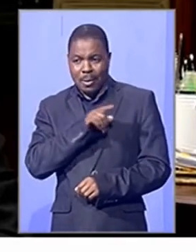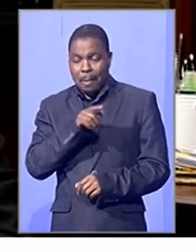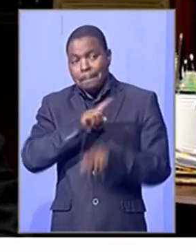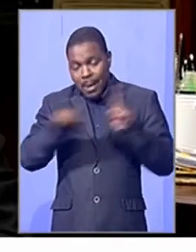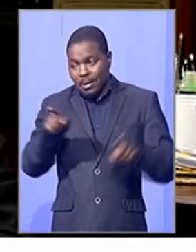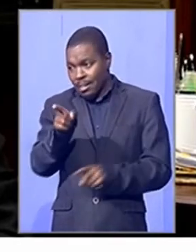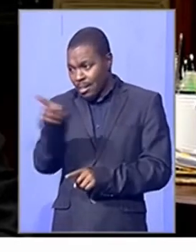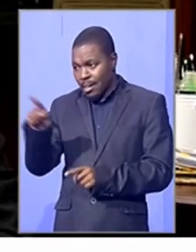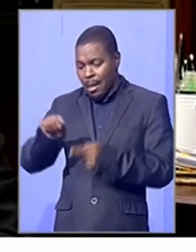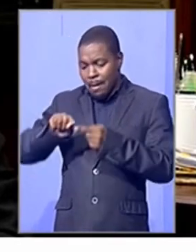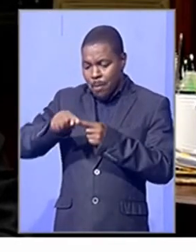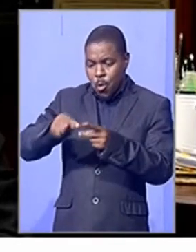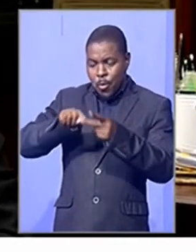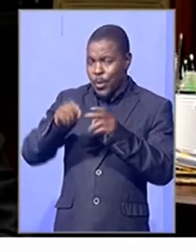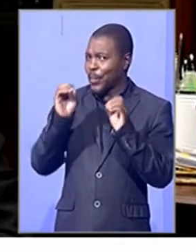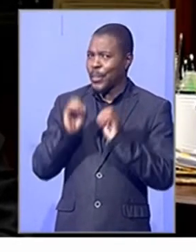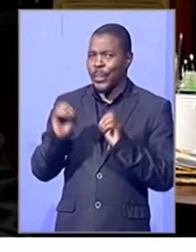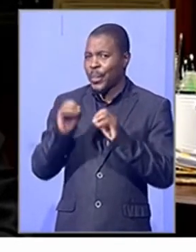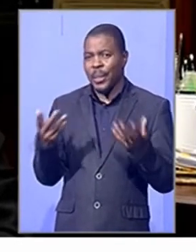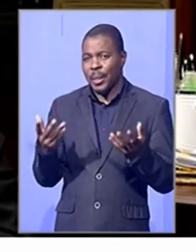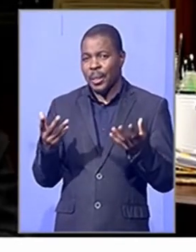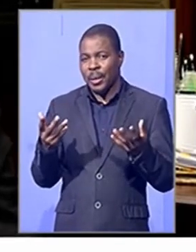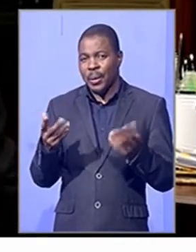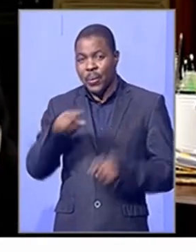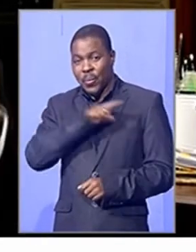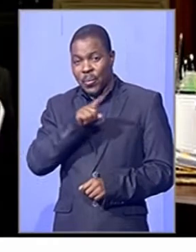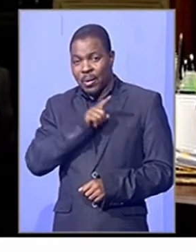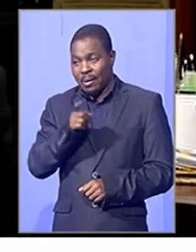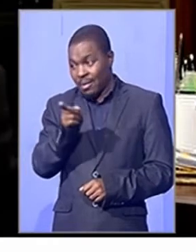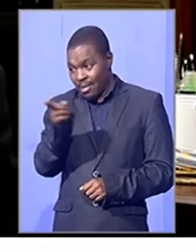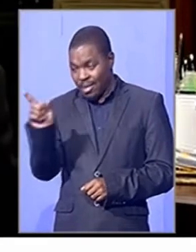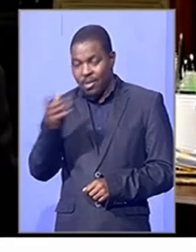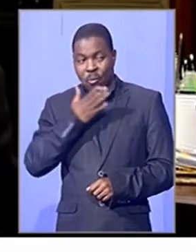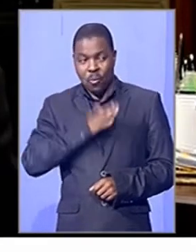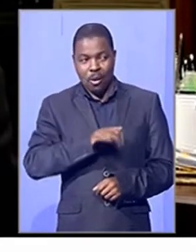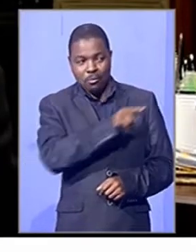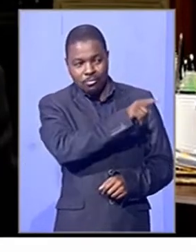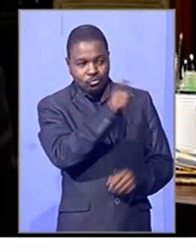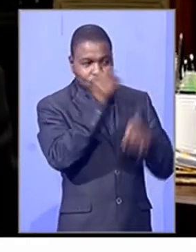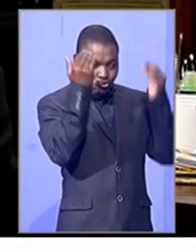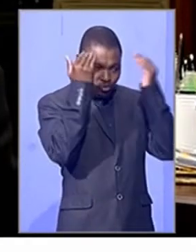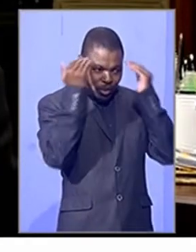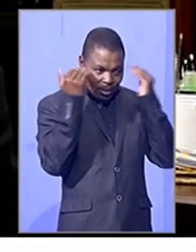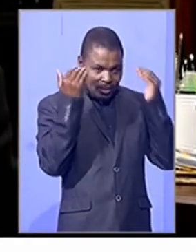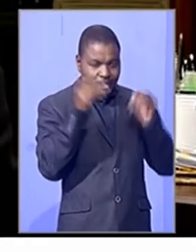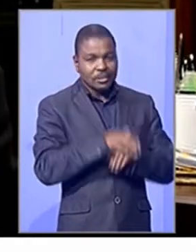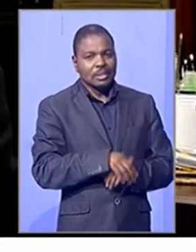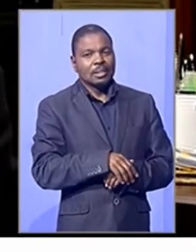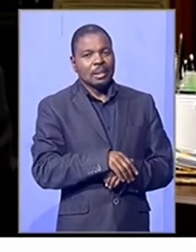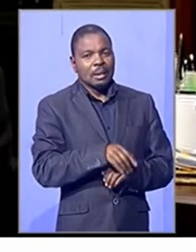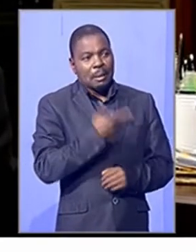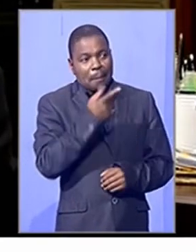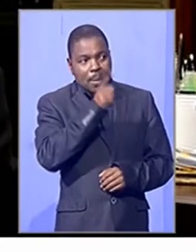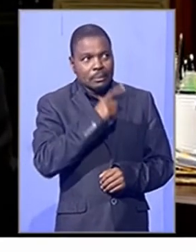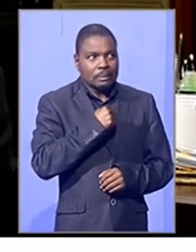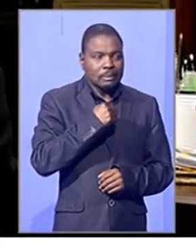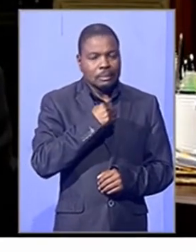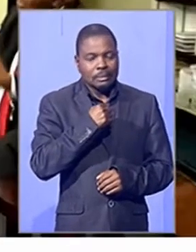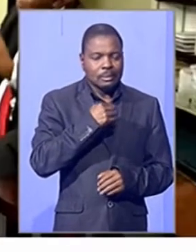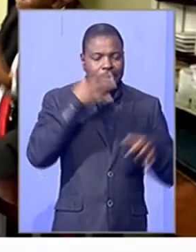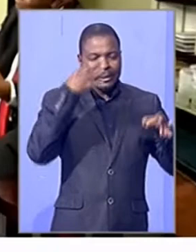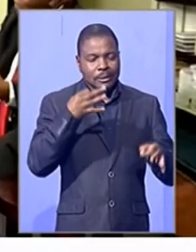up with, but because they want the judges or the judge to be concerned next time he or she must make a